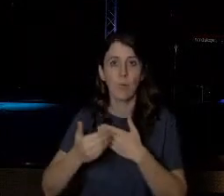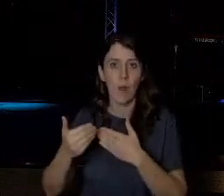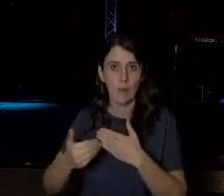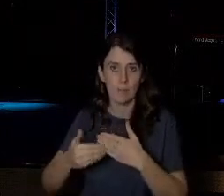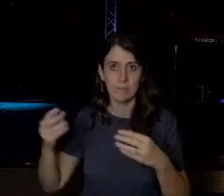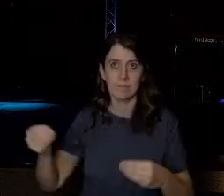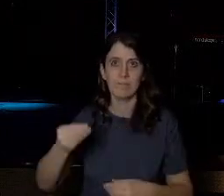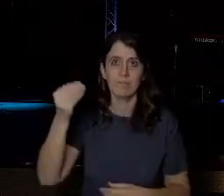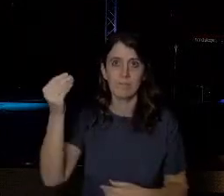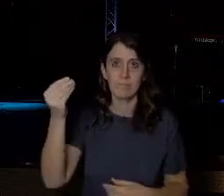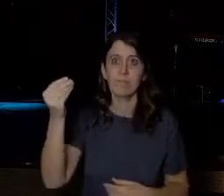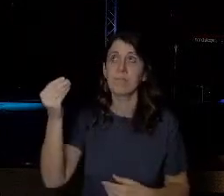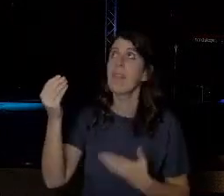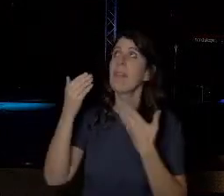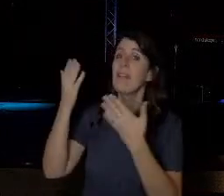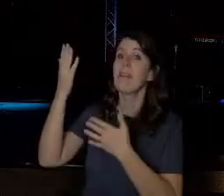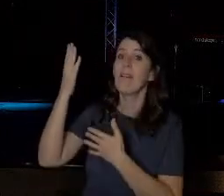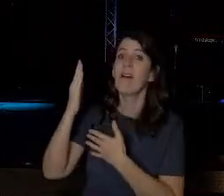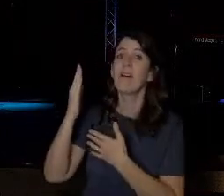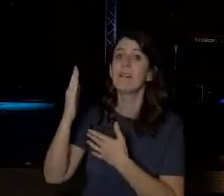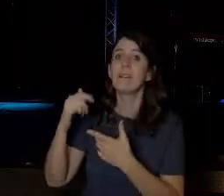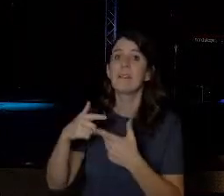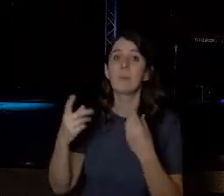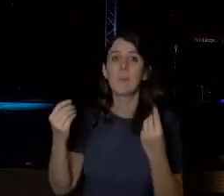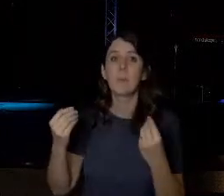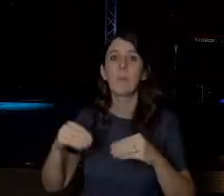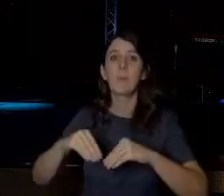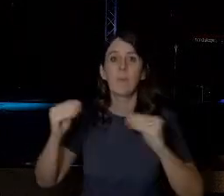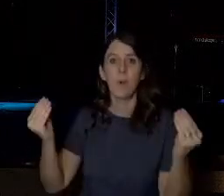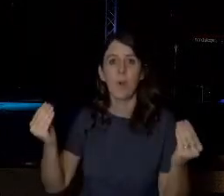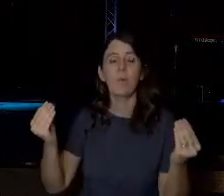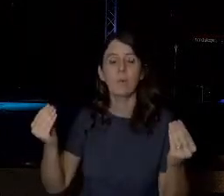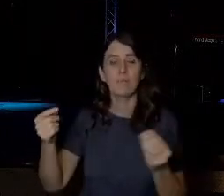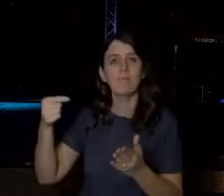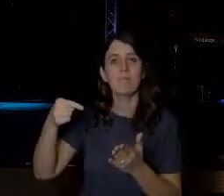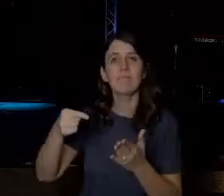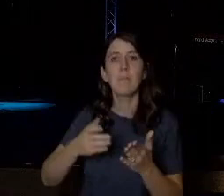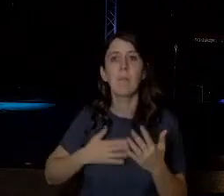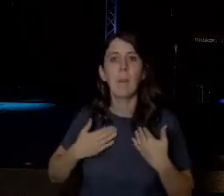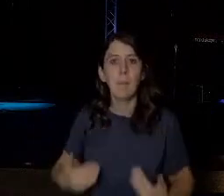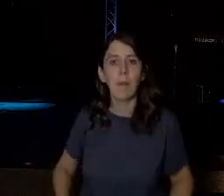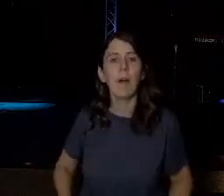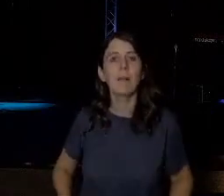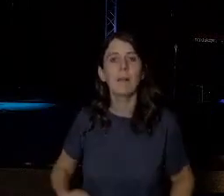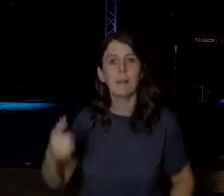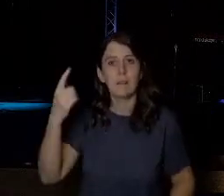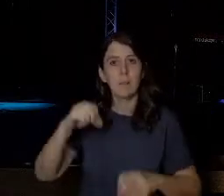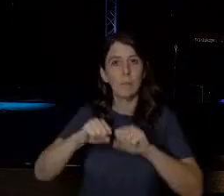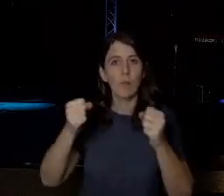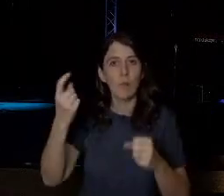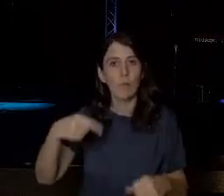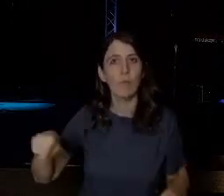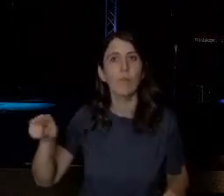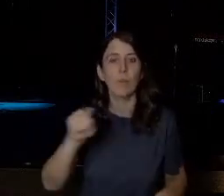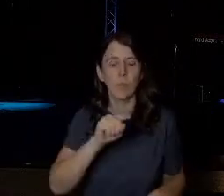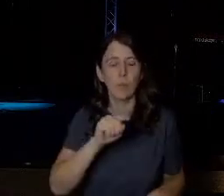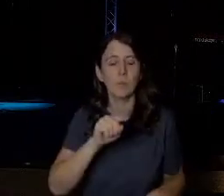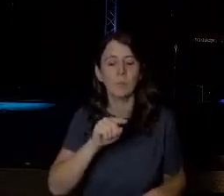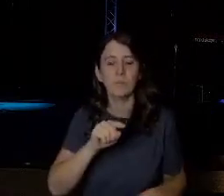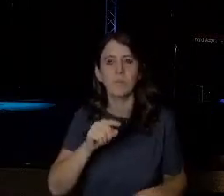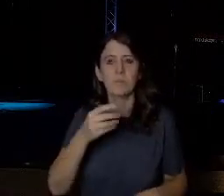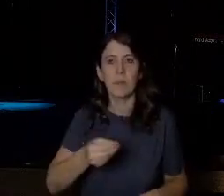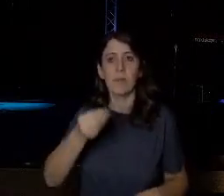when he had given thanks, he broke it and said, "This is my body, which is for you. Do this in remembrance of